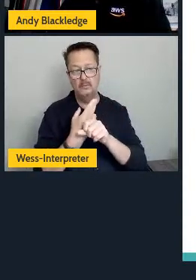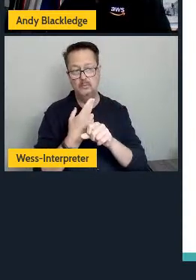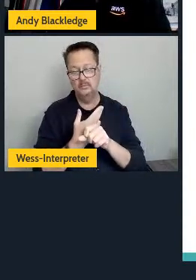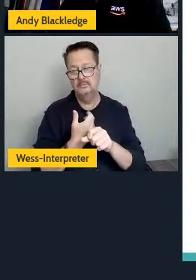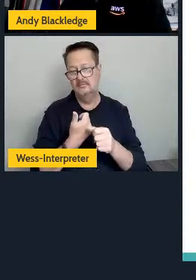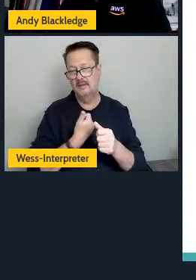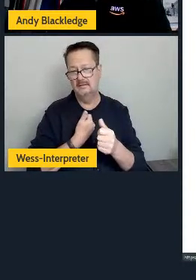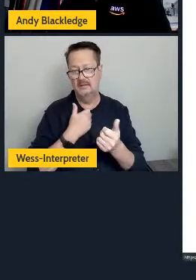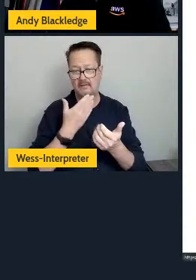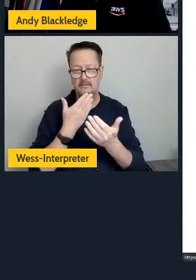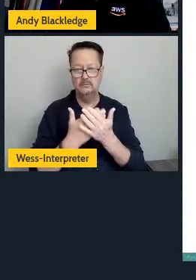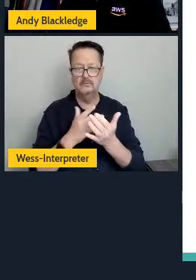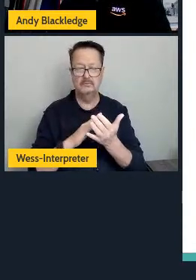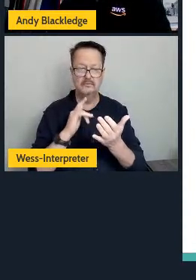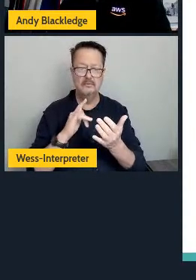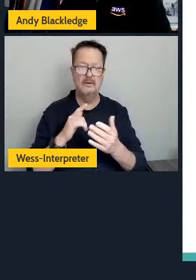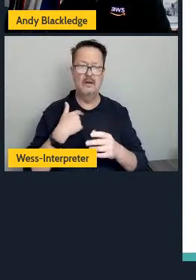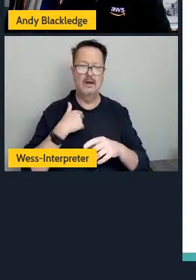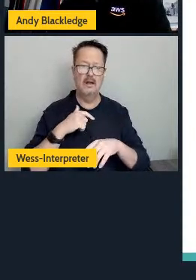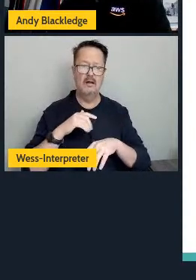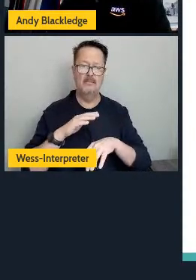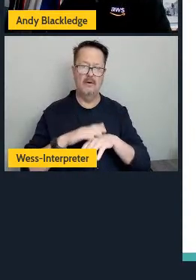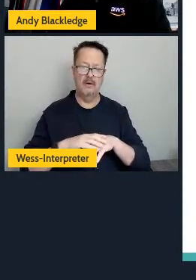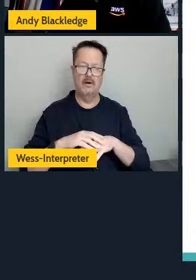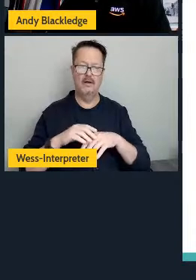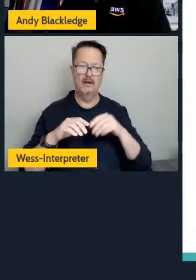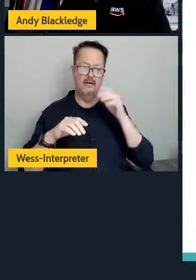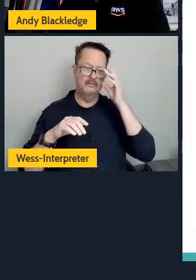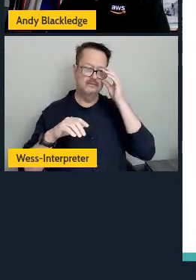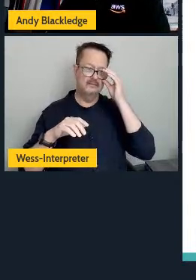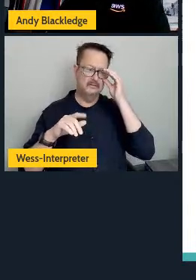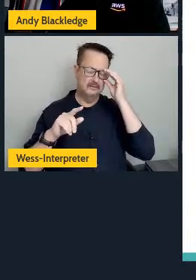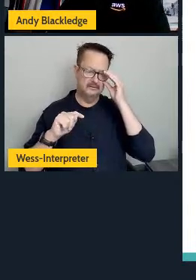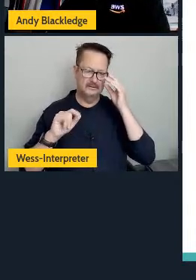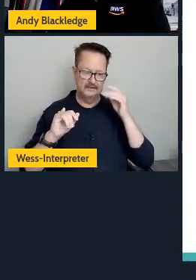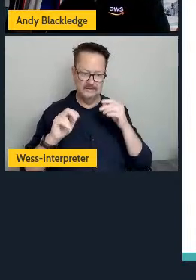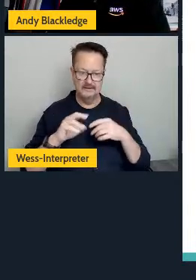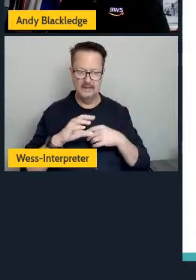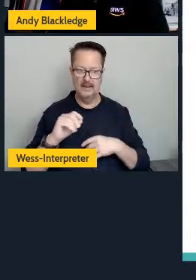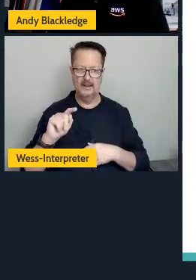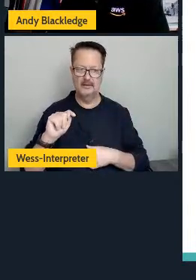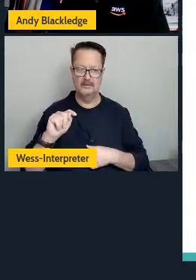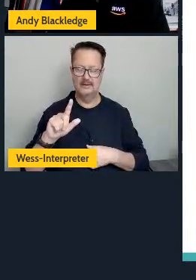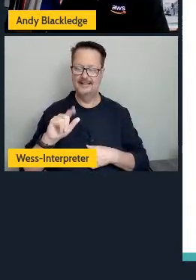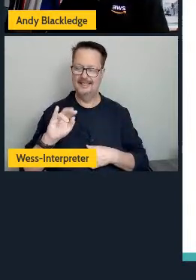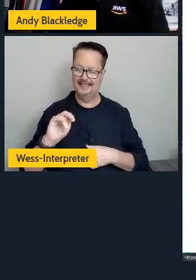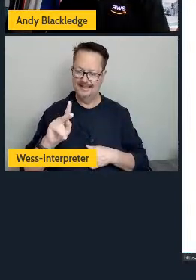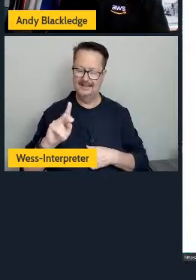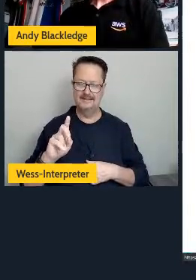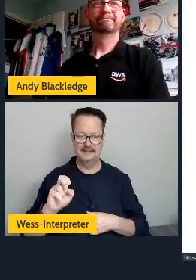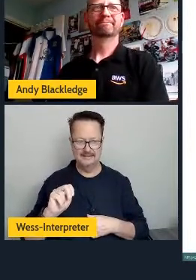I'm on LinkedIn and Twitter, and that's my talk.